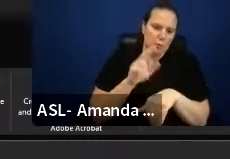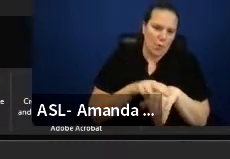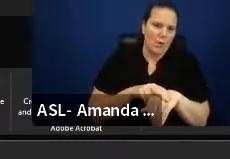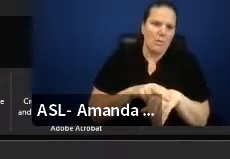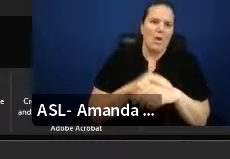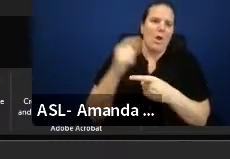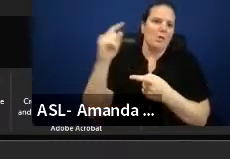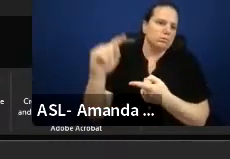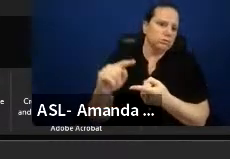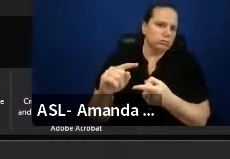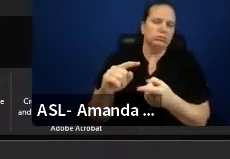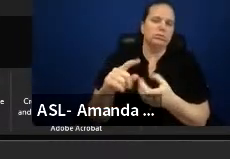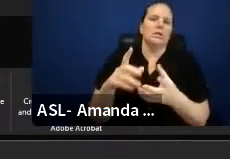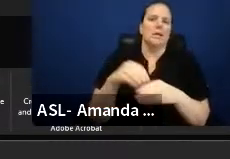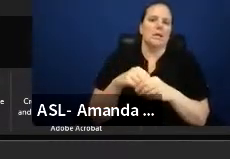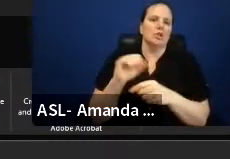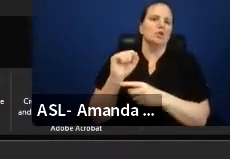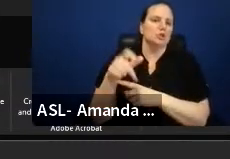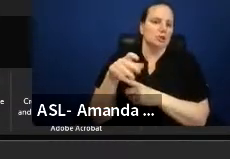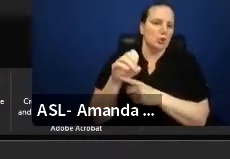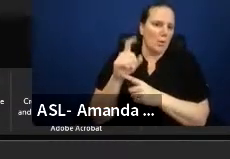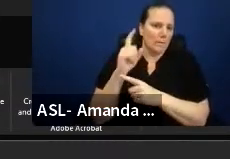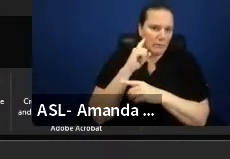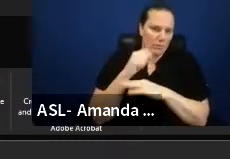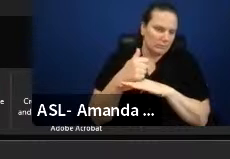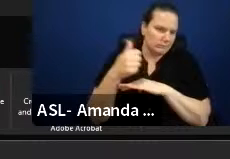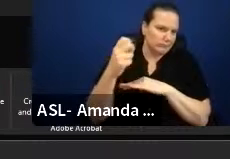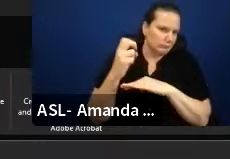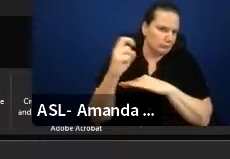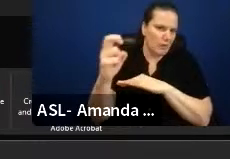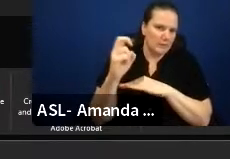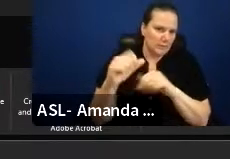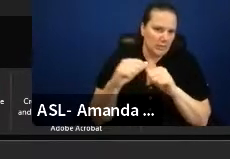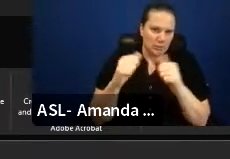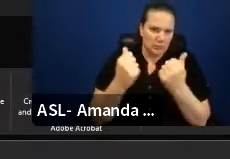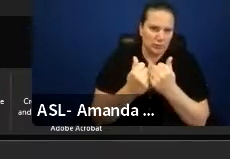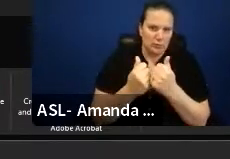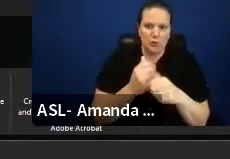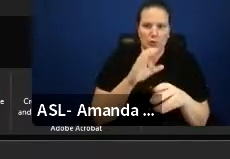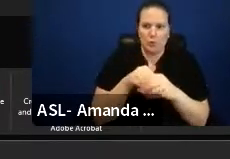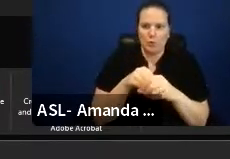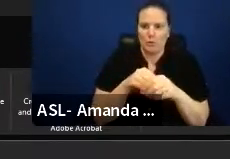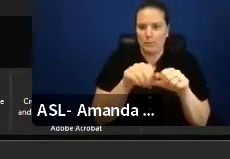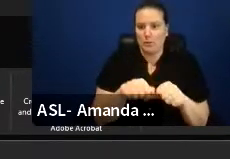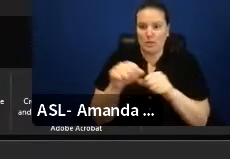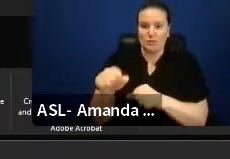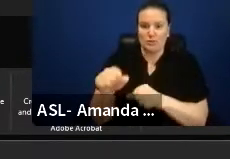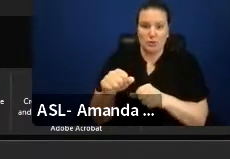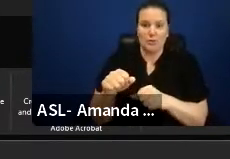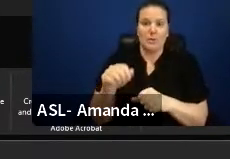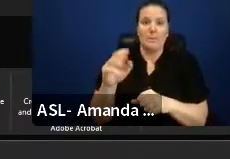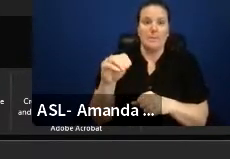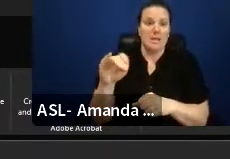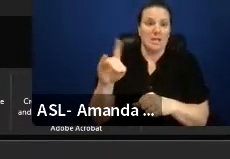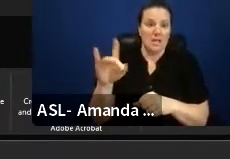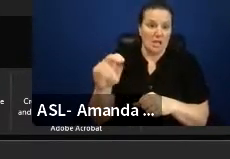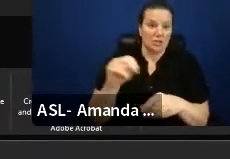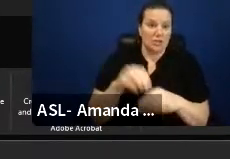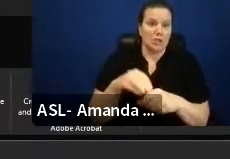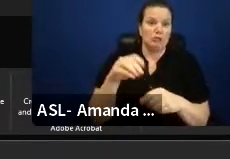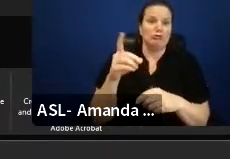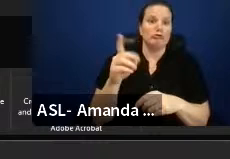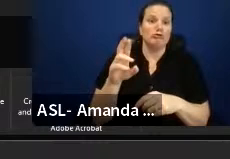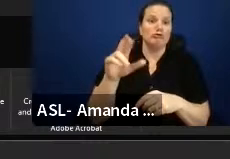mitigation. This is in scope for our transit agencies, and this is also included as a potential mitigation in the draft